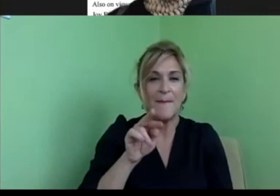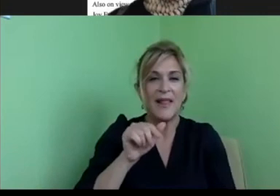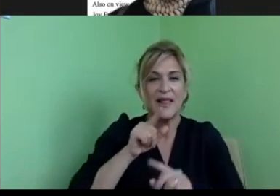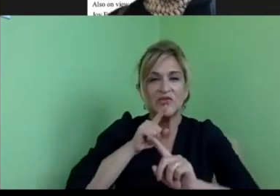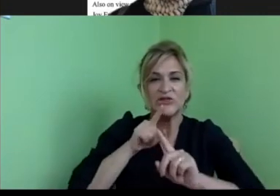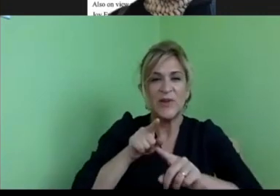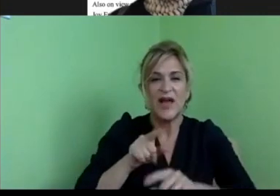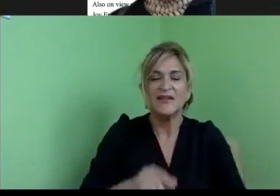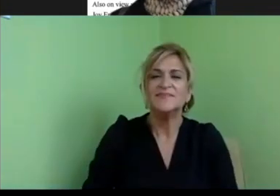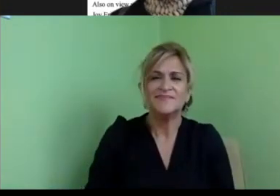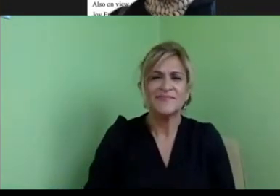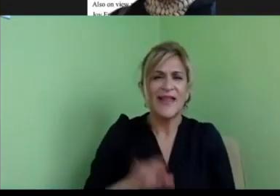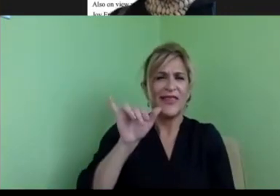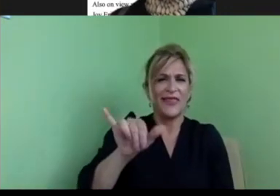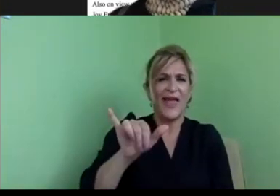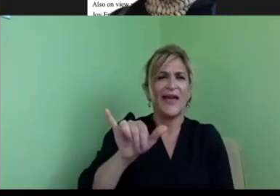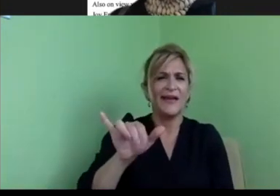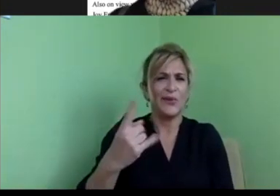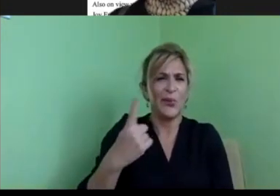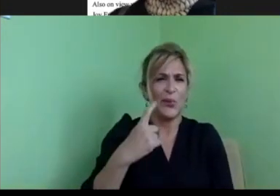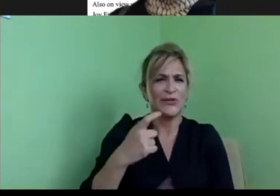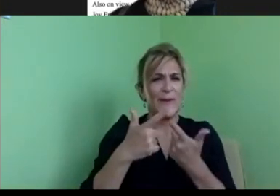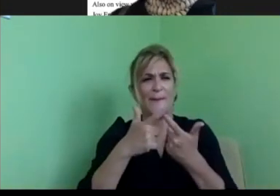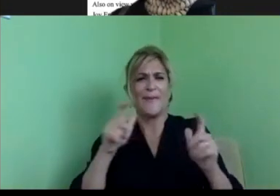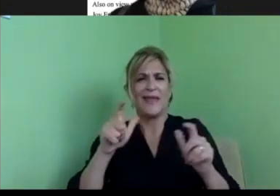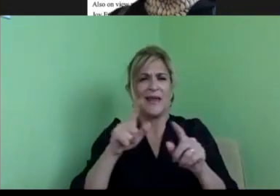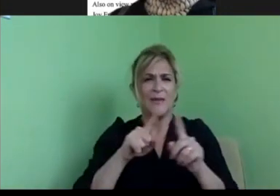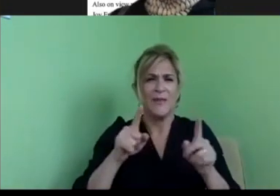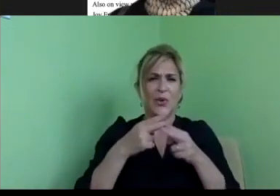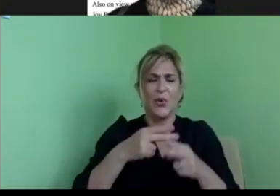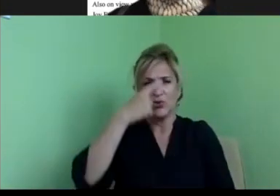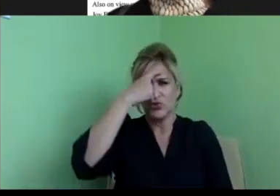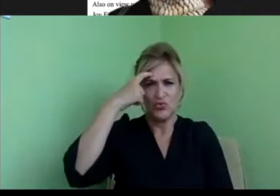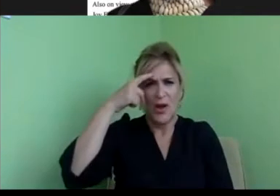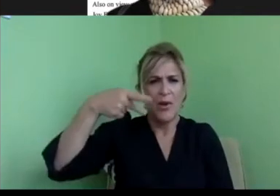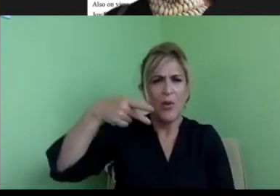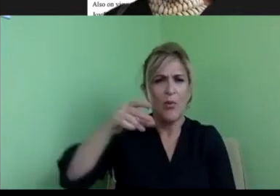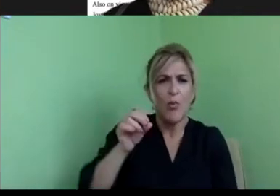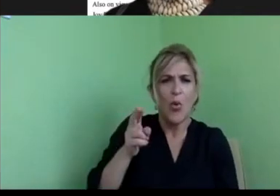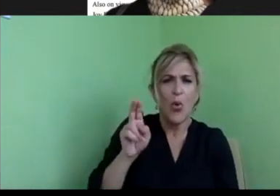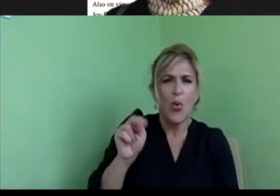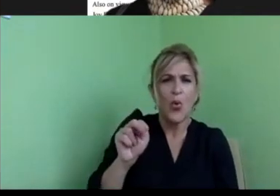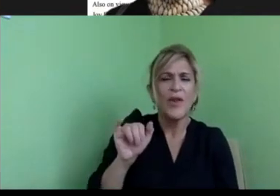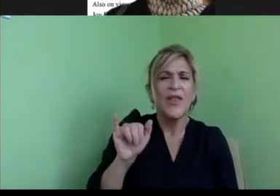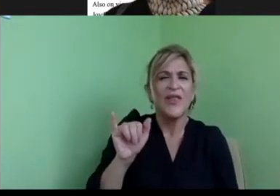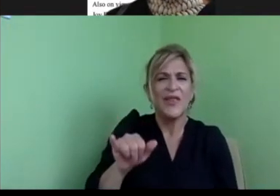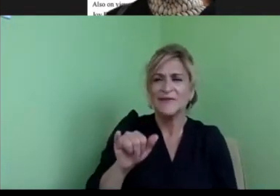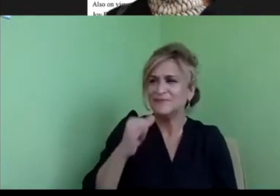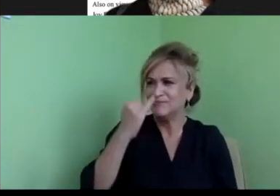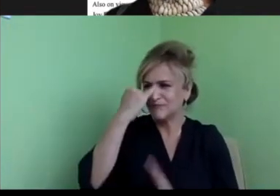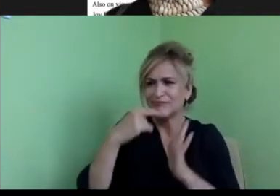trauma porn is is is certainly i'm designing a course and and uh it's like at the movies